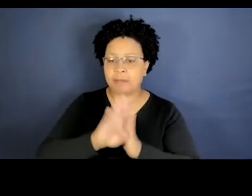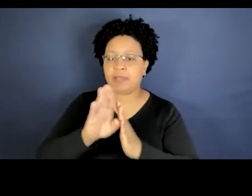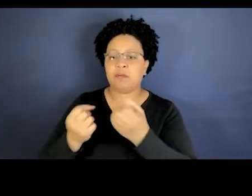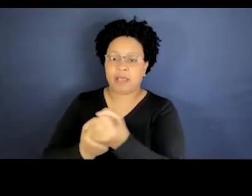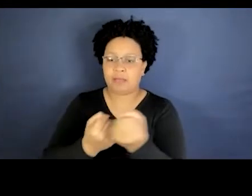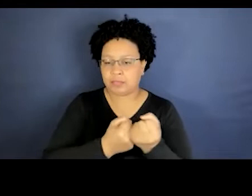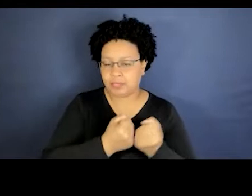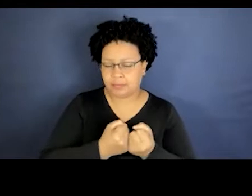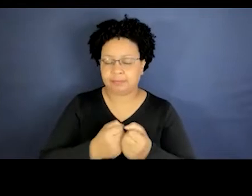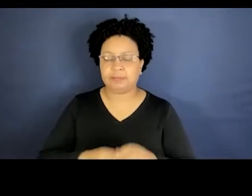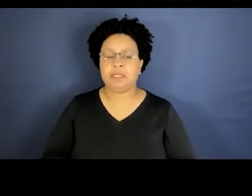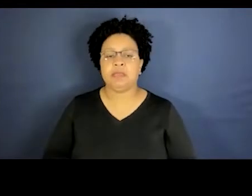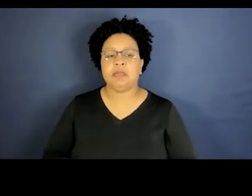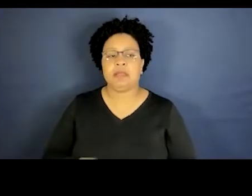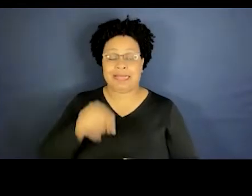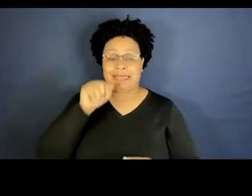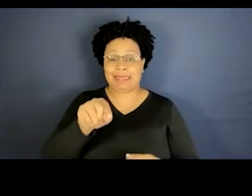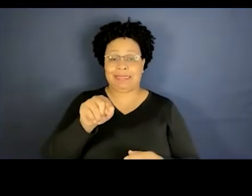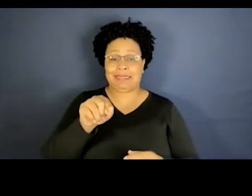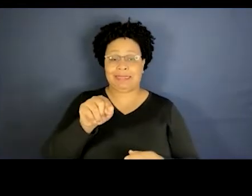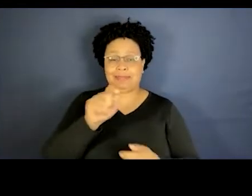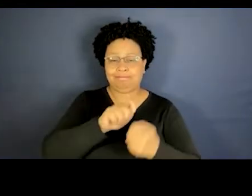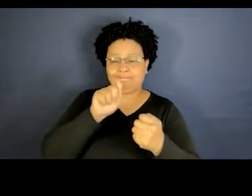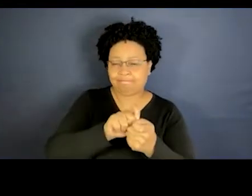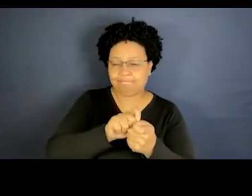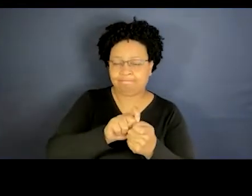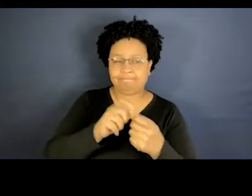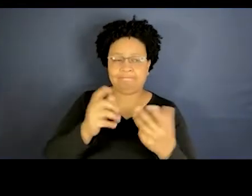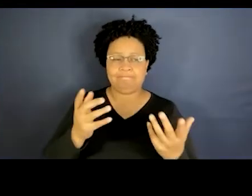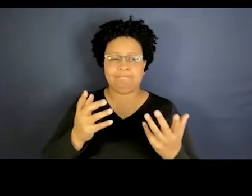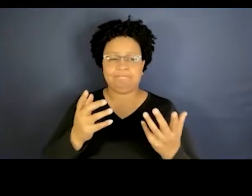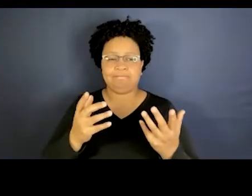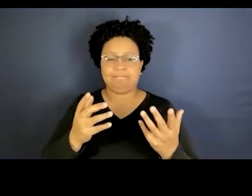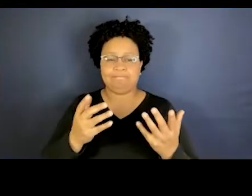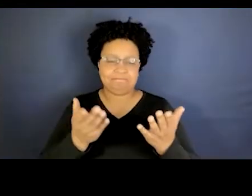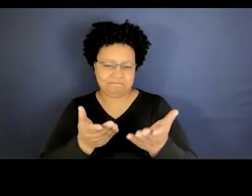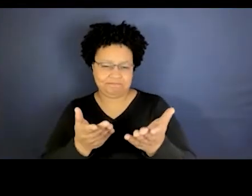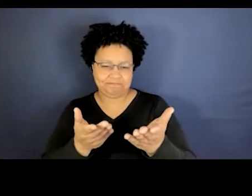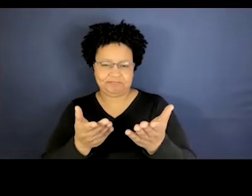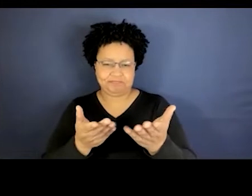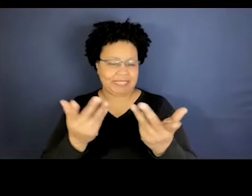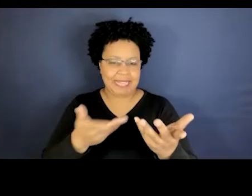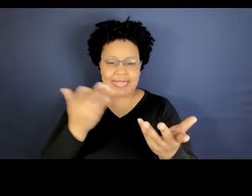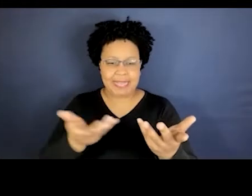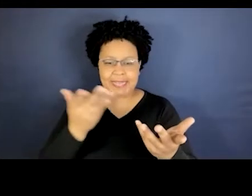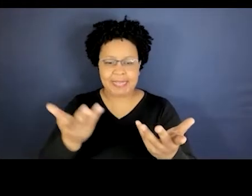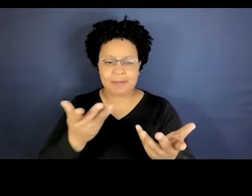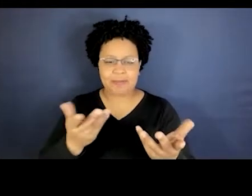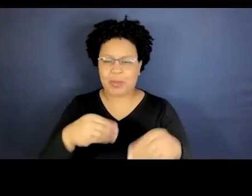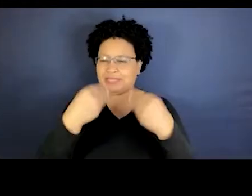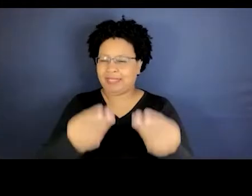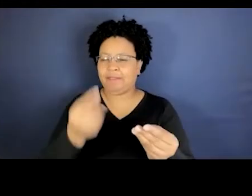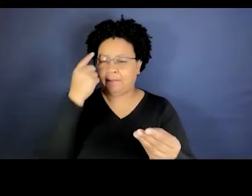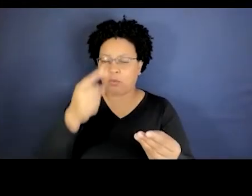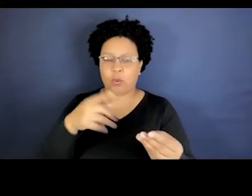2. And so this particular item that was given for